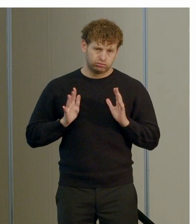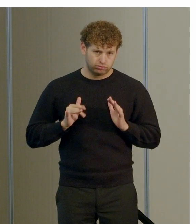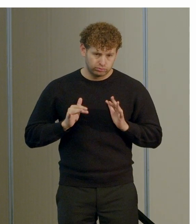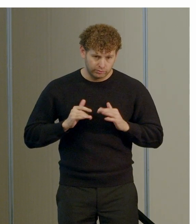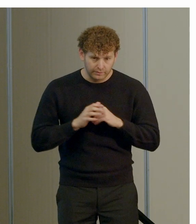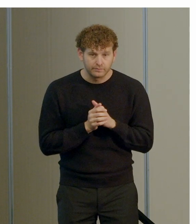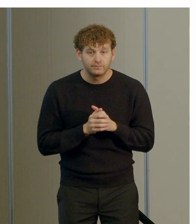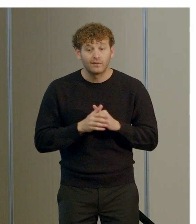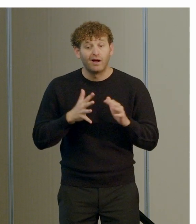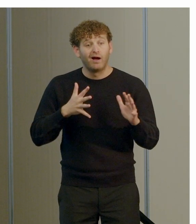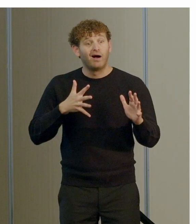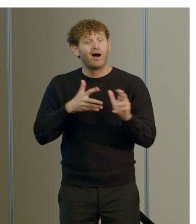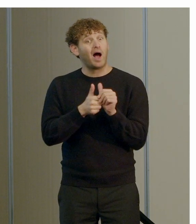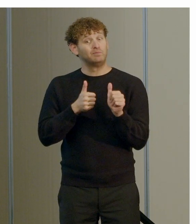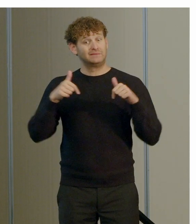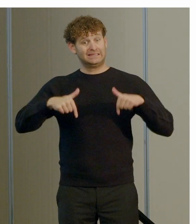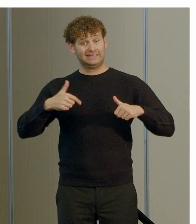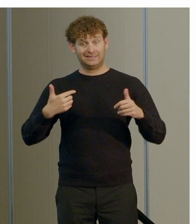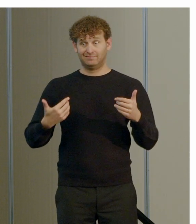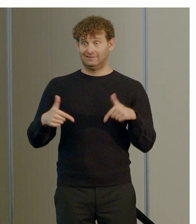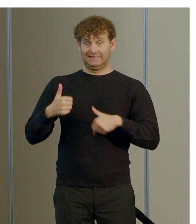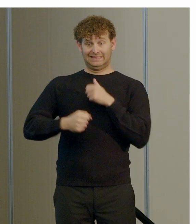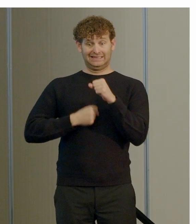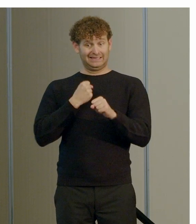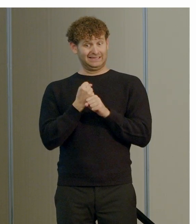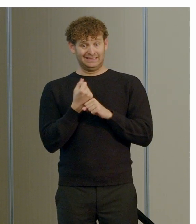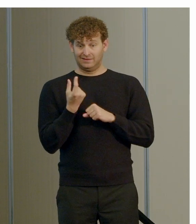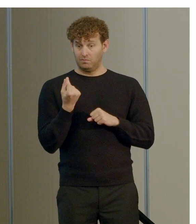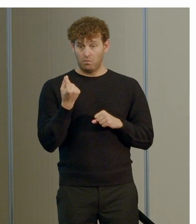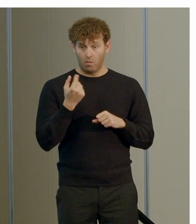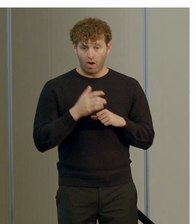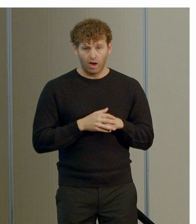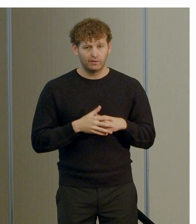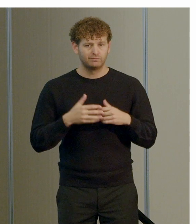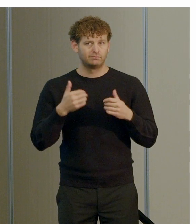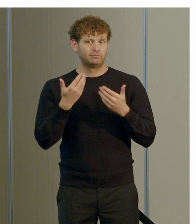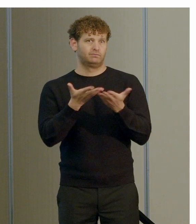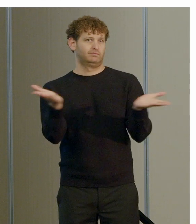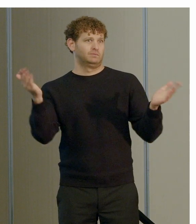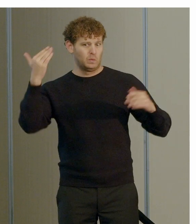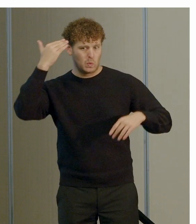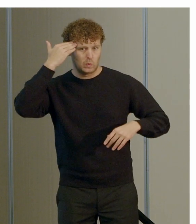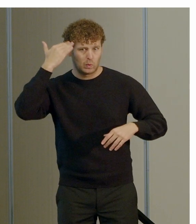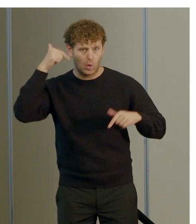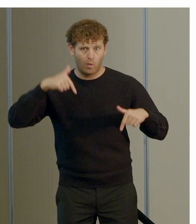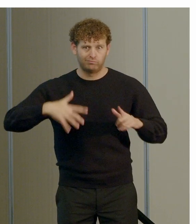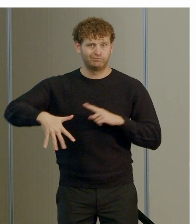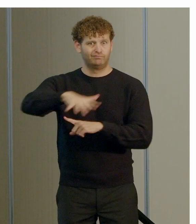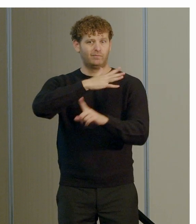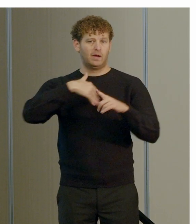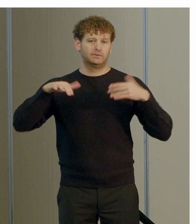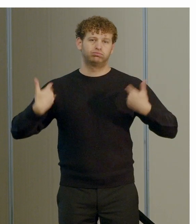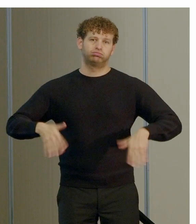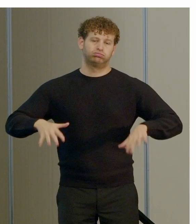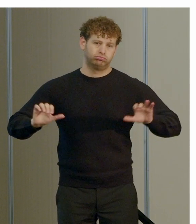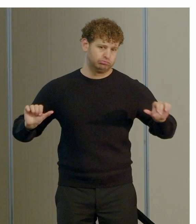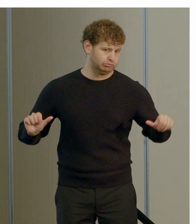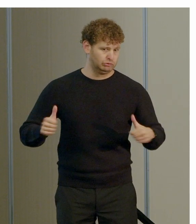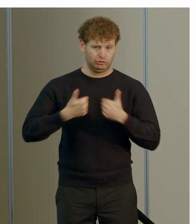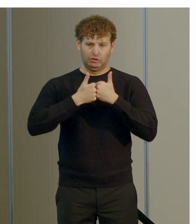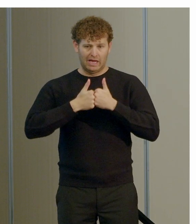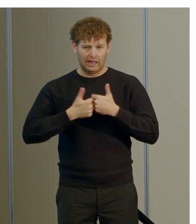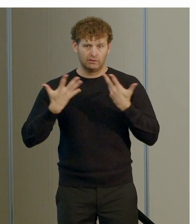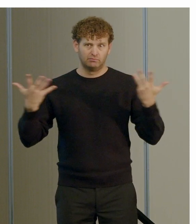again, everybody knows the challenging environment that we're under right now, and there is a lot of stress. So if you do run into another Fed